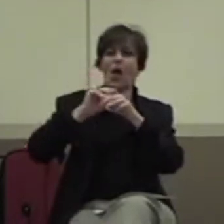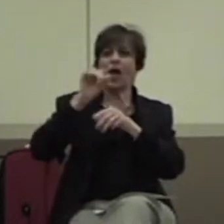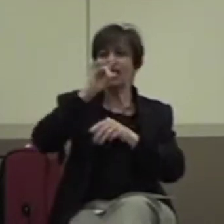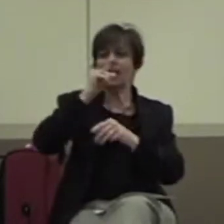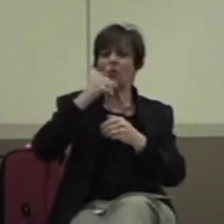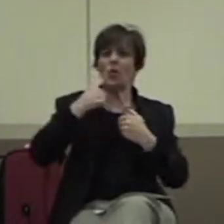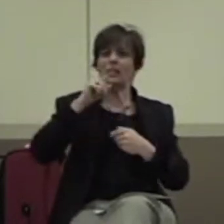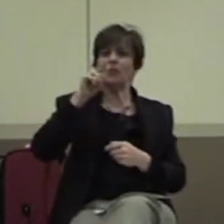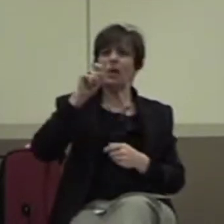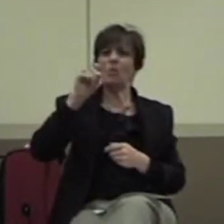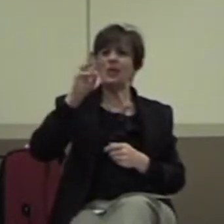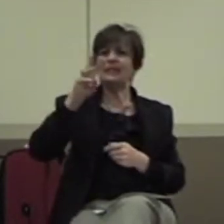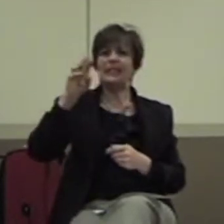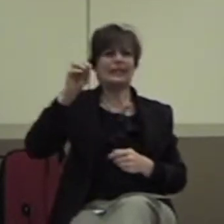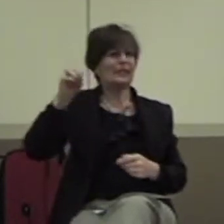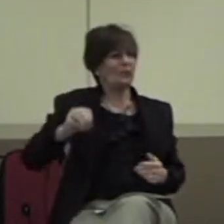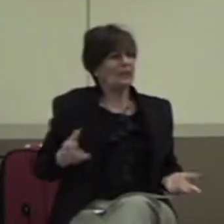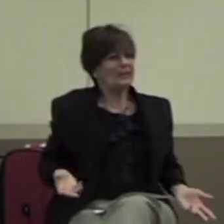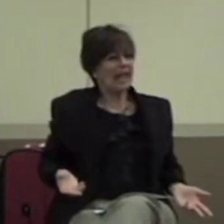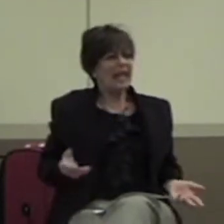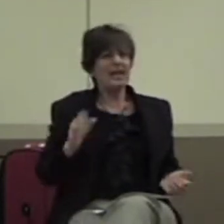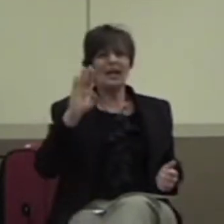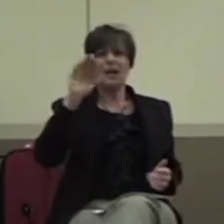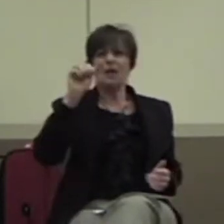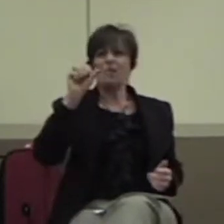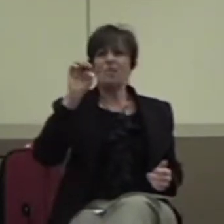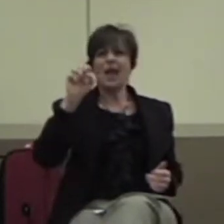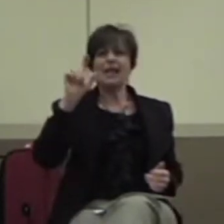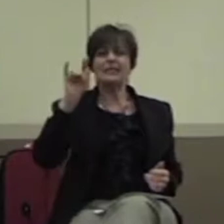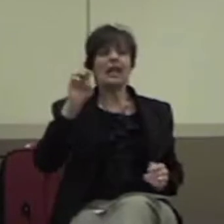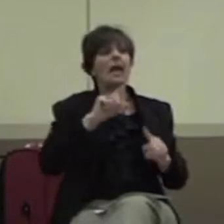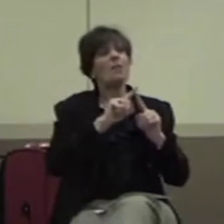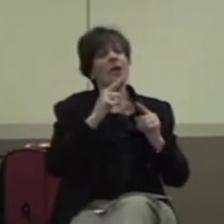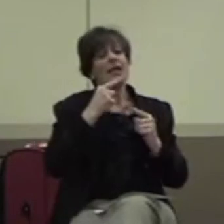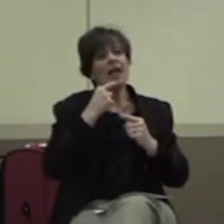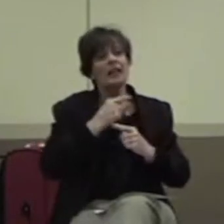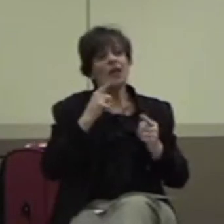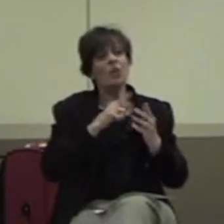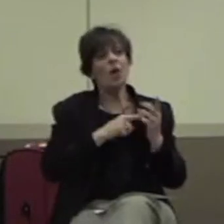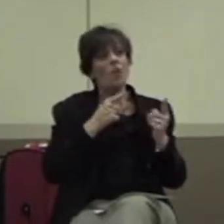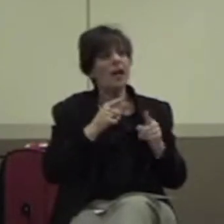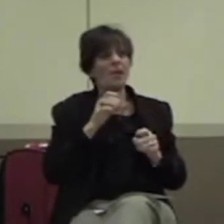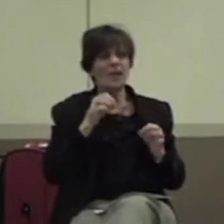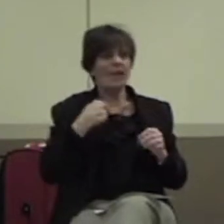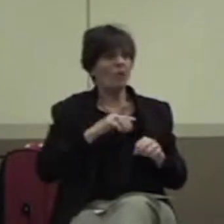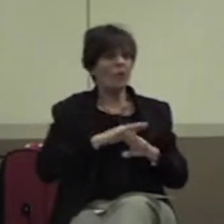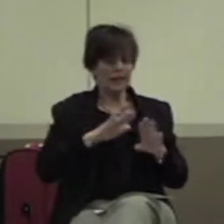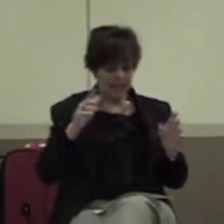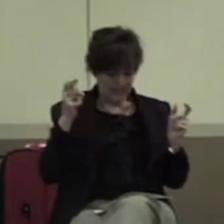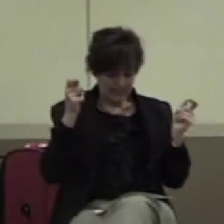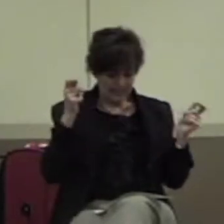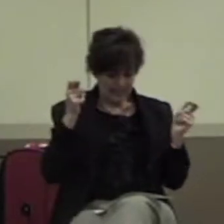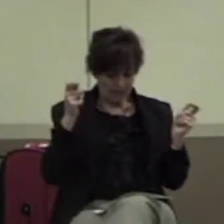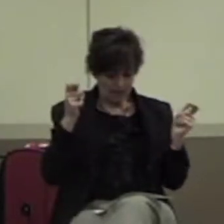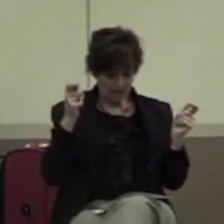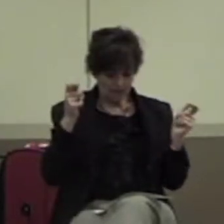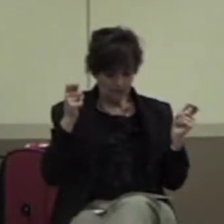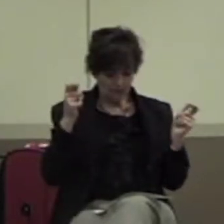has 1.66% of a baseline? But let me tell you what would happen if we didn't